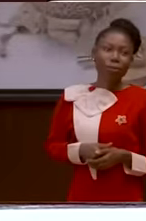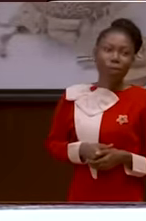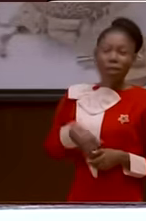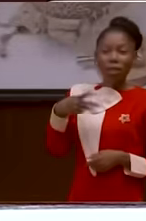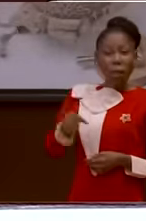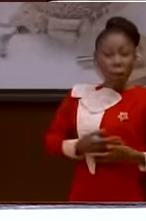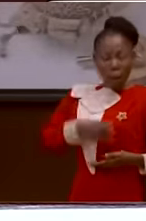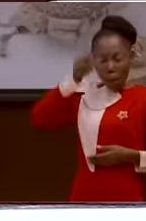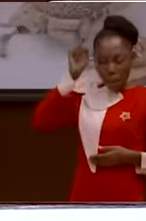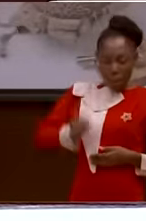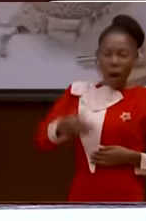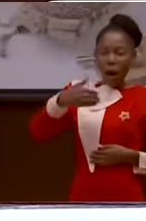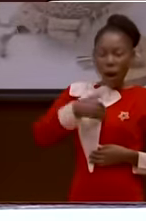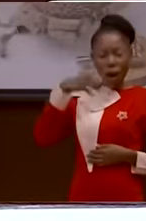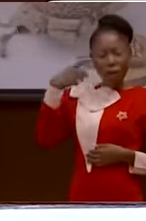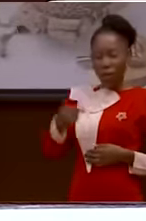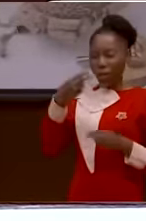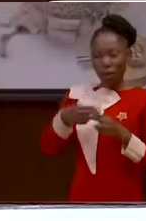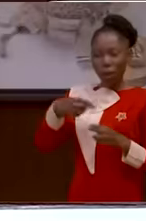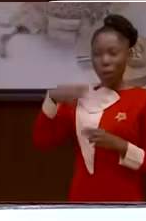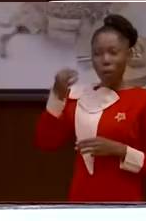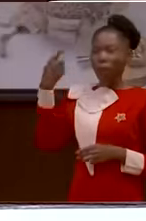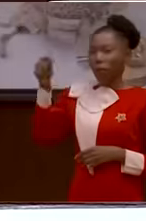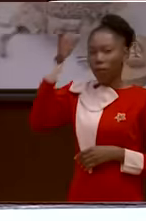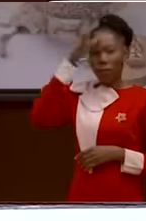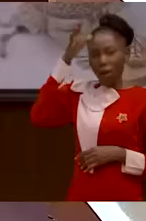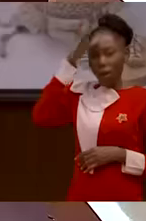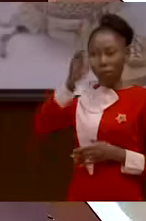must bear the name, or should bear the name of the father.